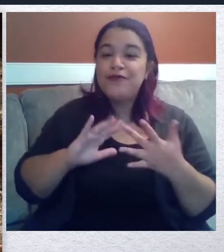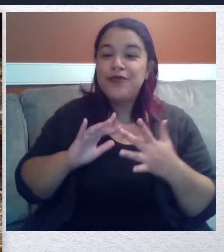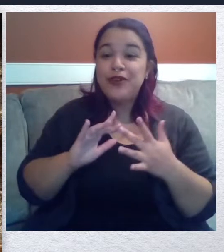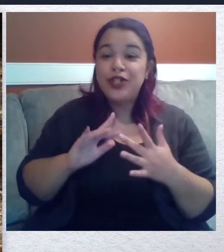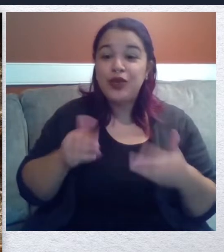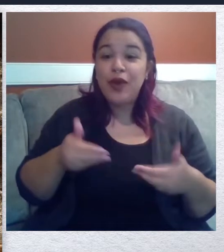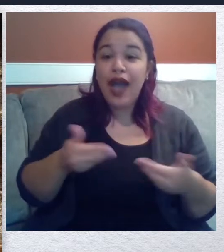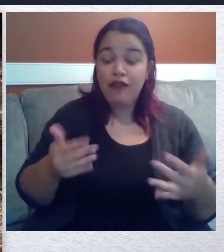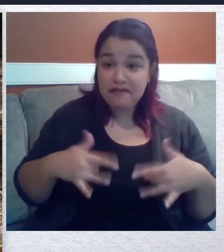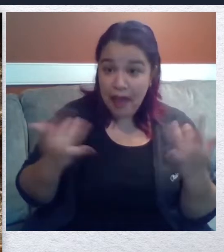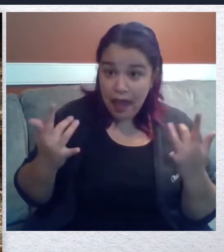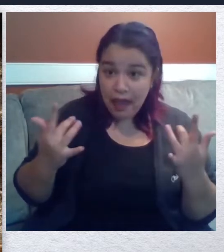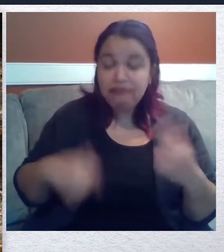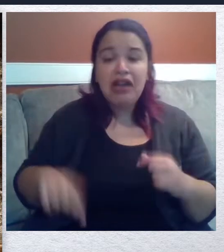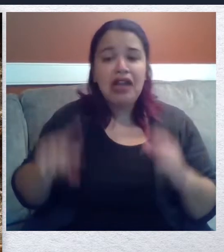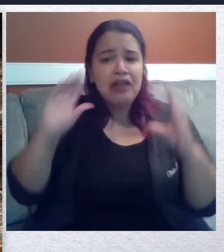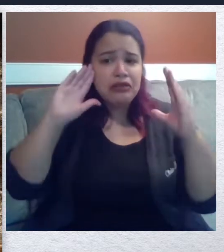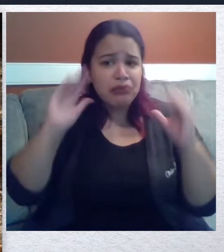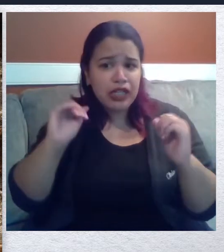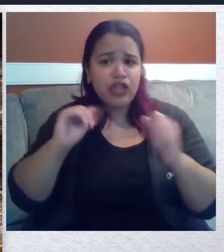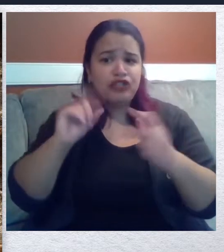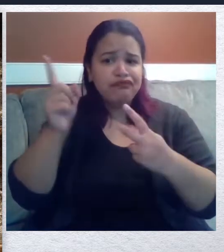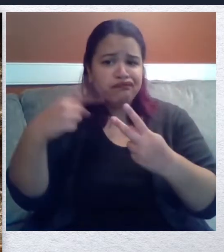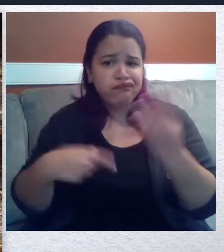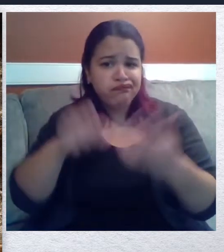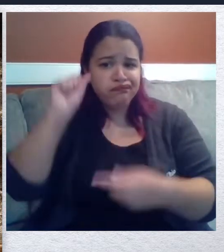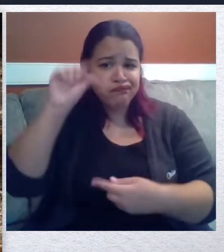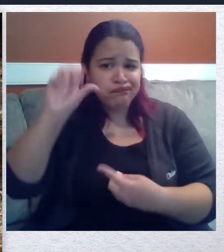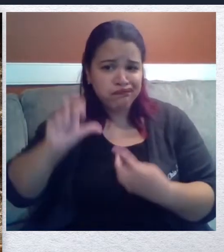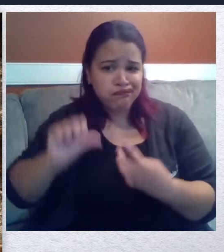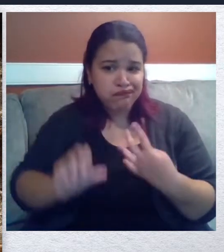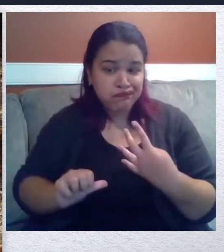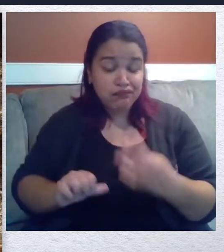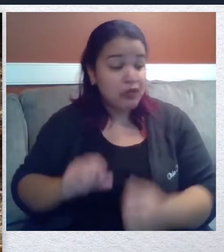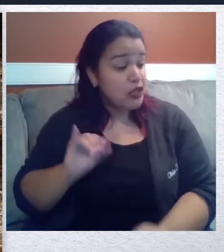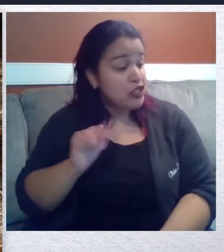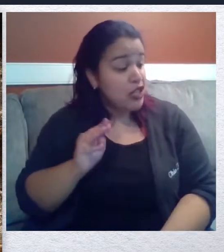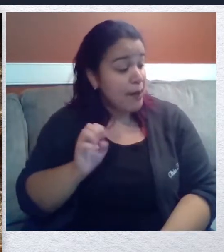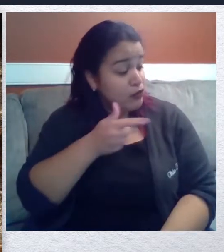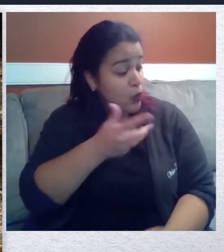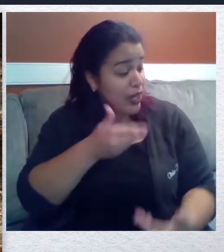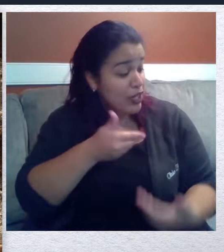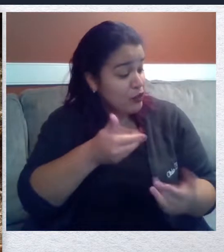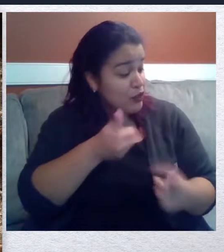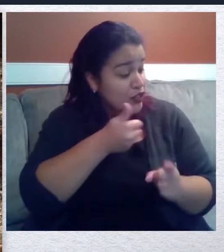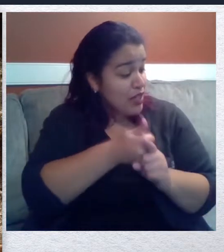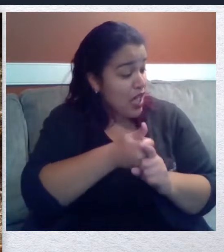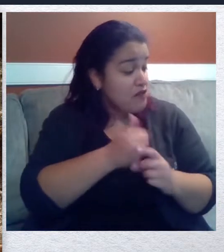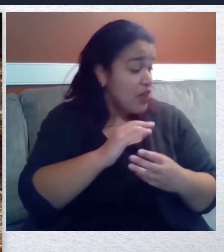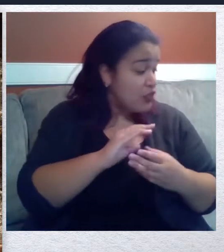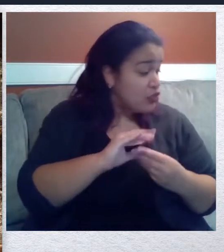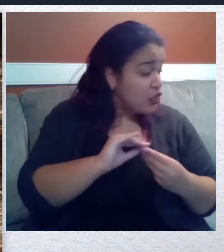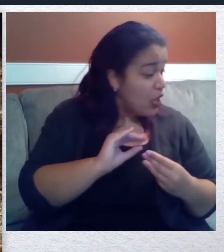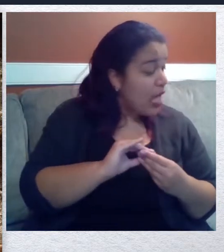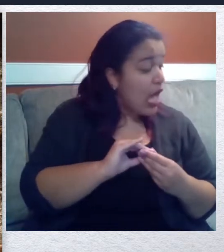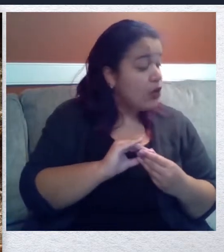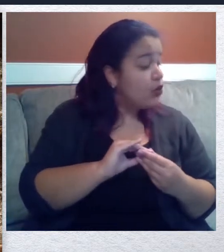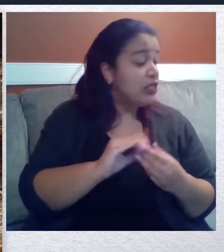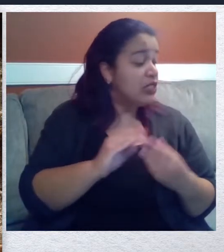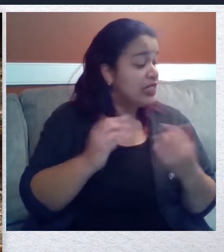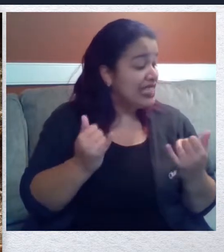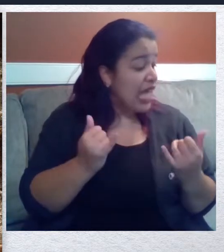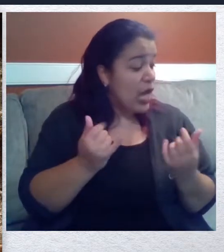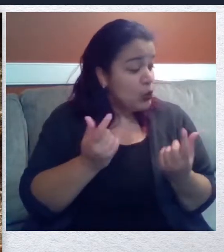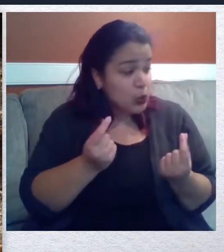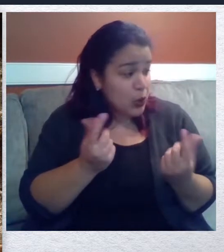day of the event. James, would you like to introduce yourself and talk a little bit about what we will be covering